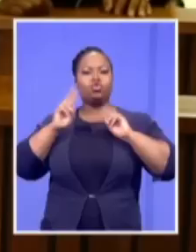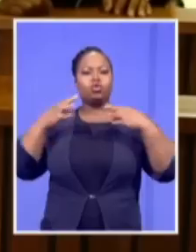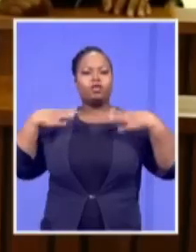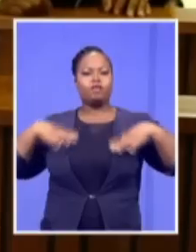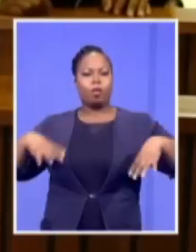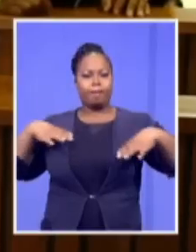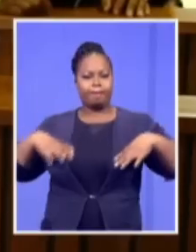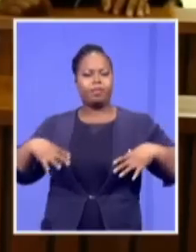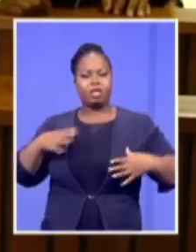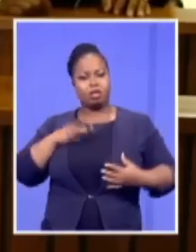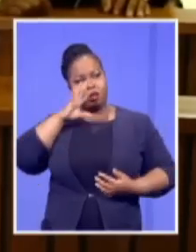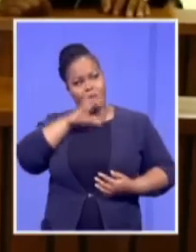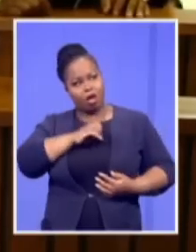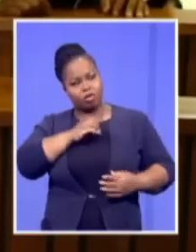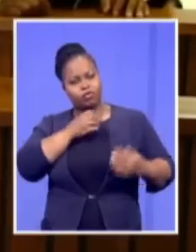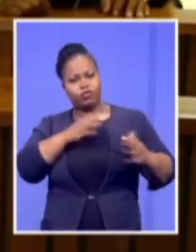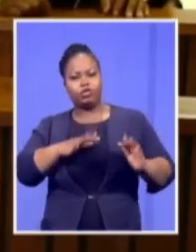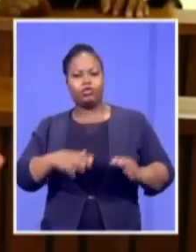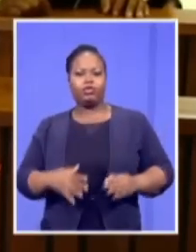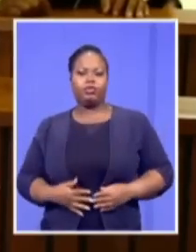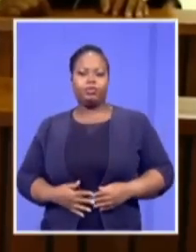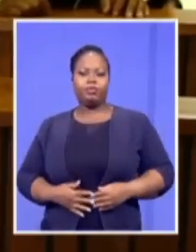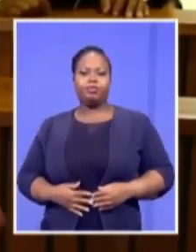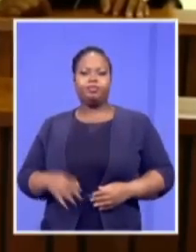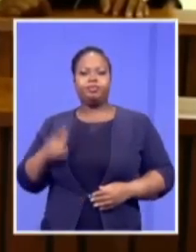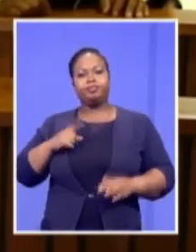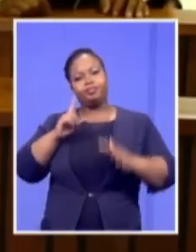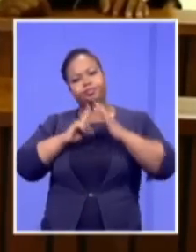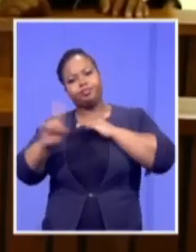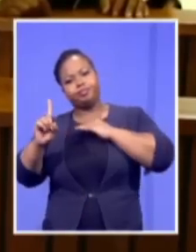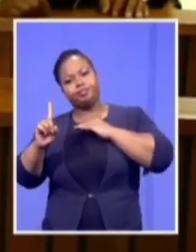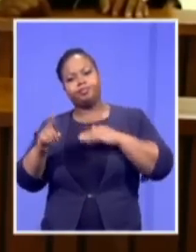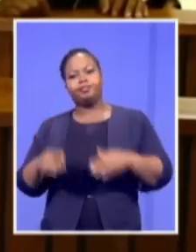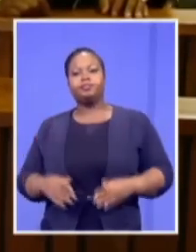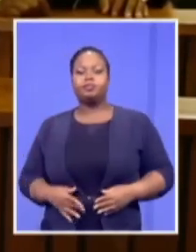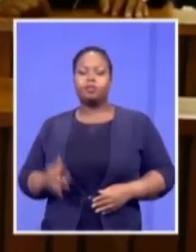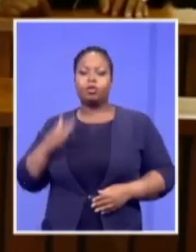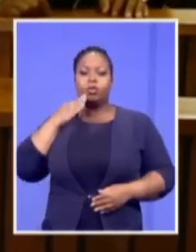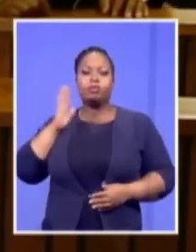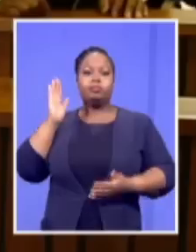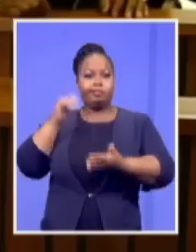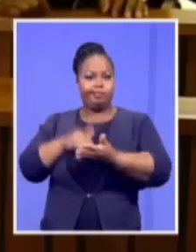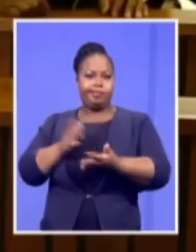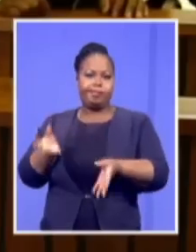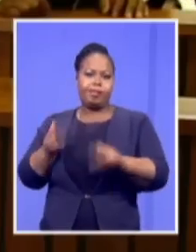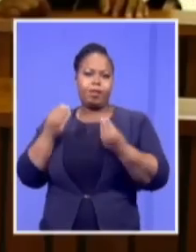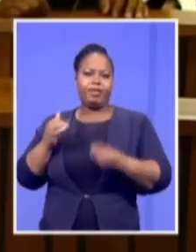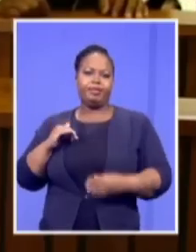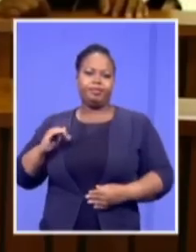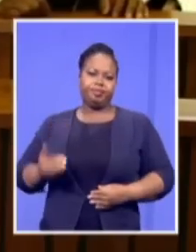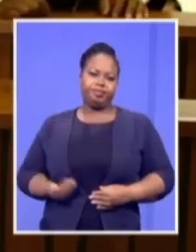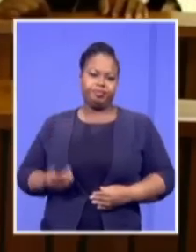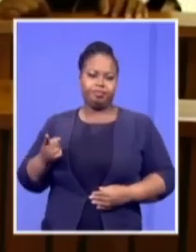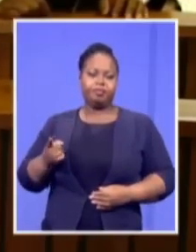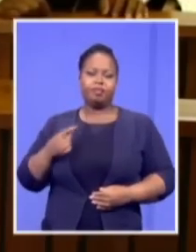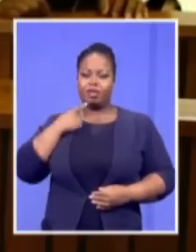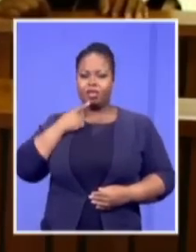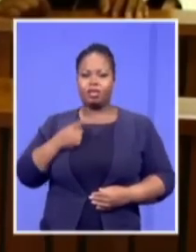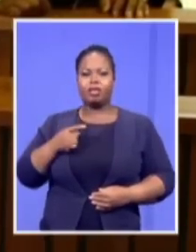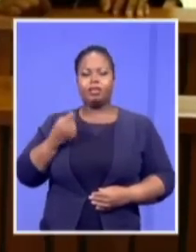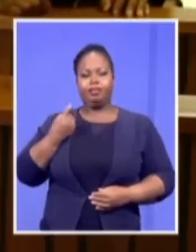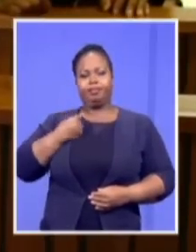And basically, they went inside. When they got inside, they found a lady who had introduced herself as